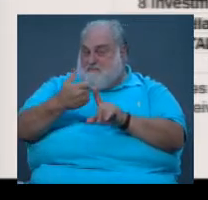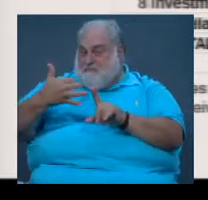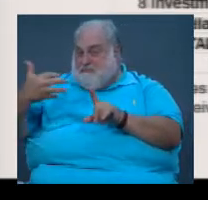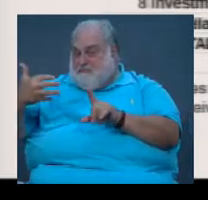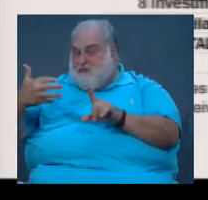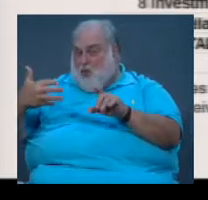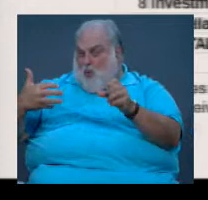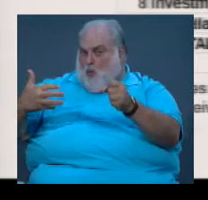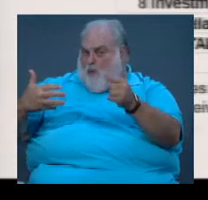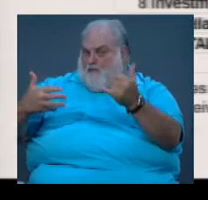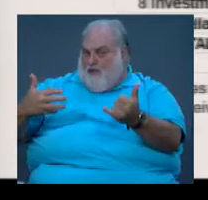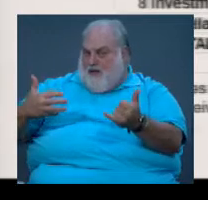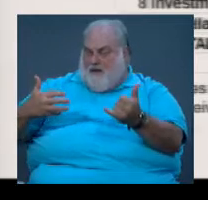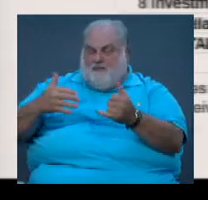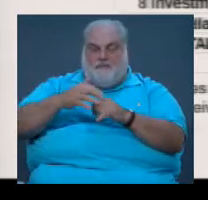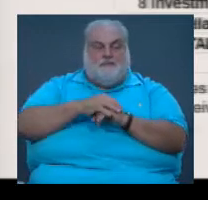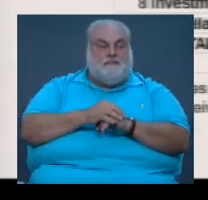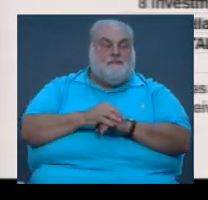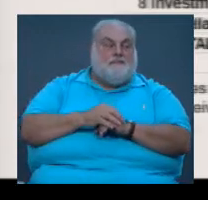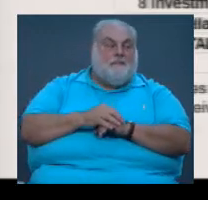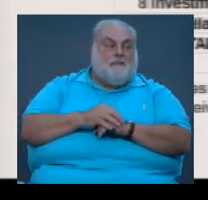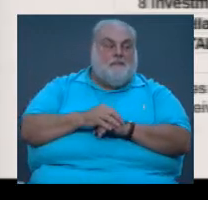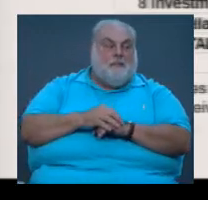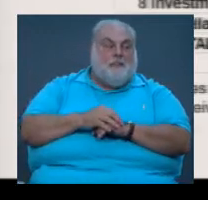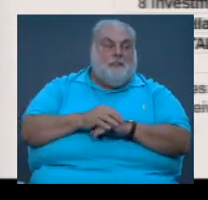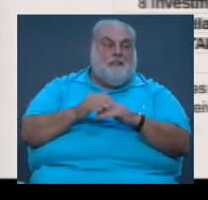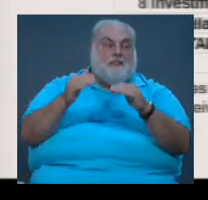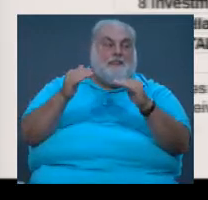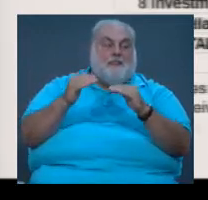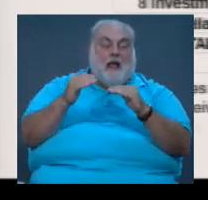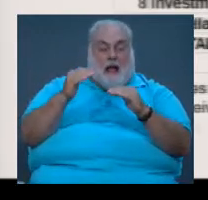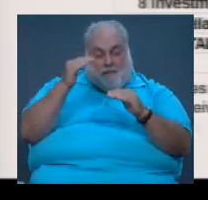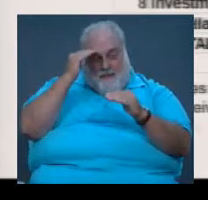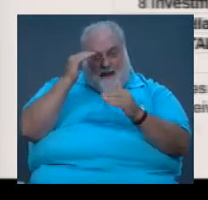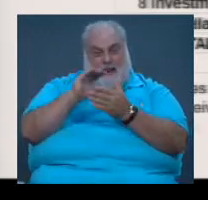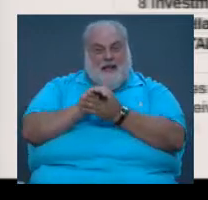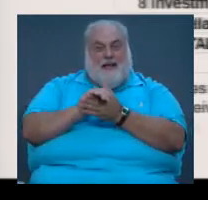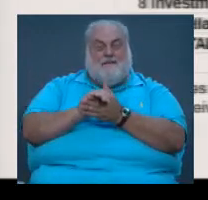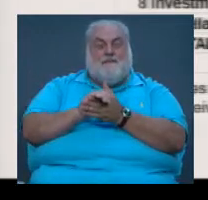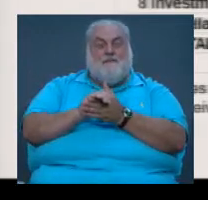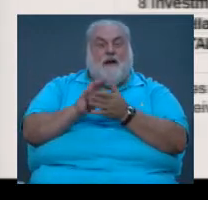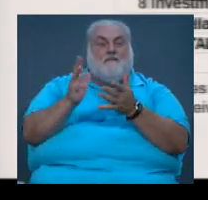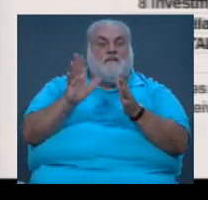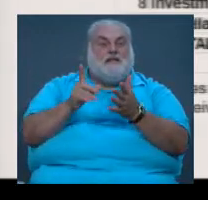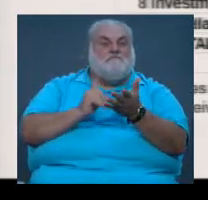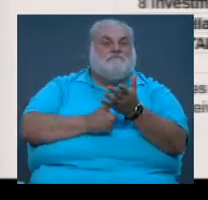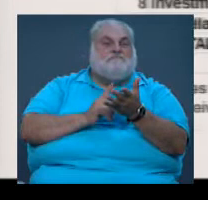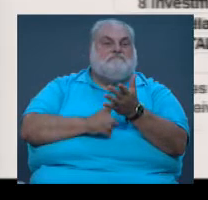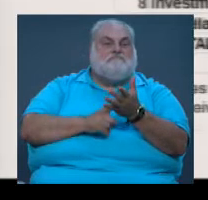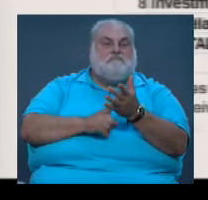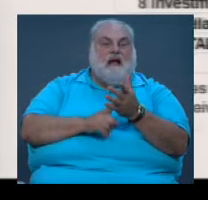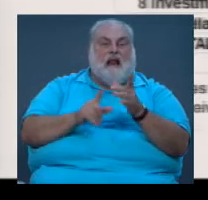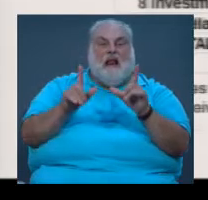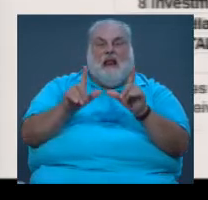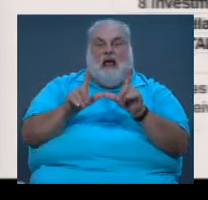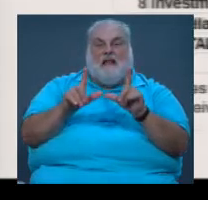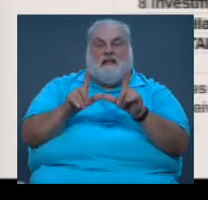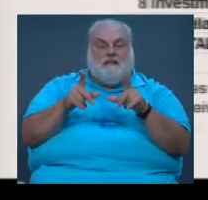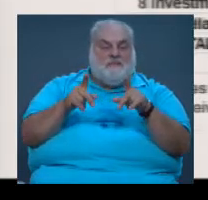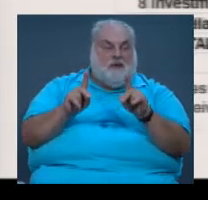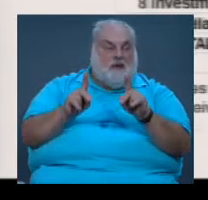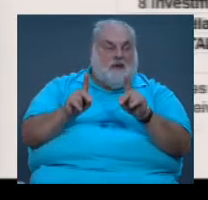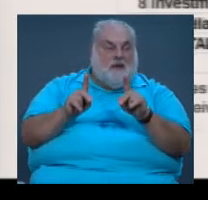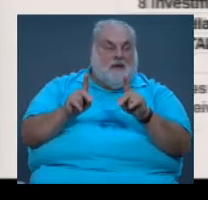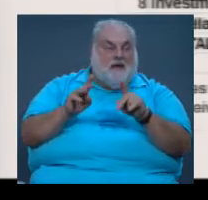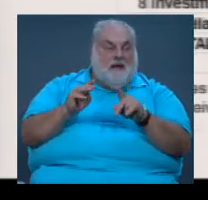to postpone that right now. And I think we've already hit the other highlights. The $1,743,000 on miscellaneous